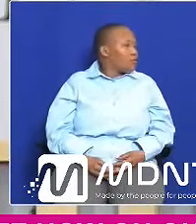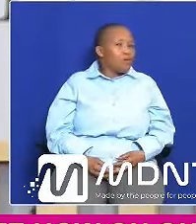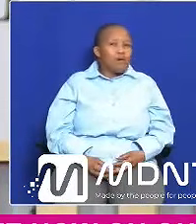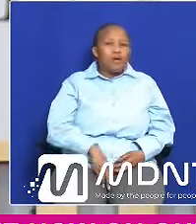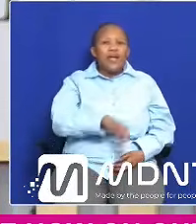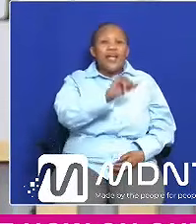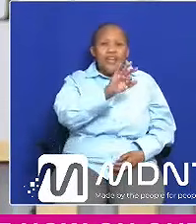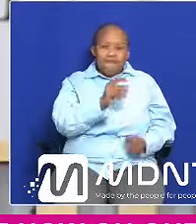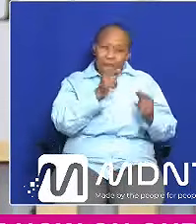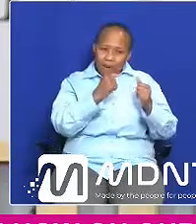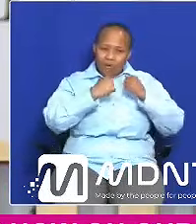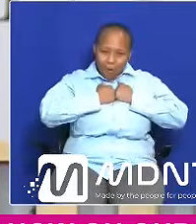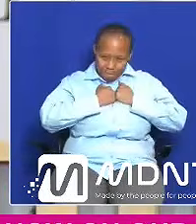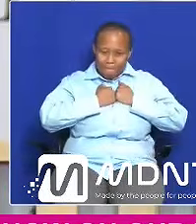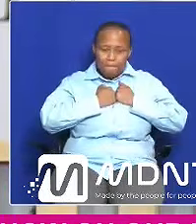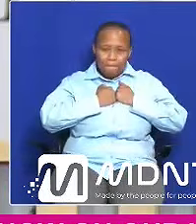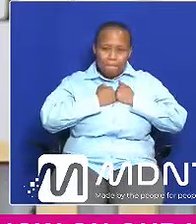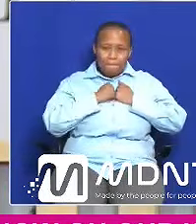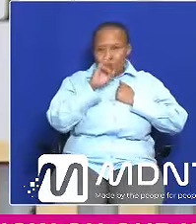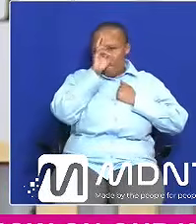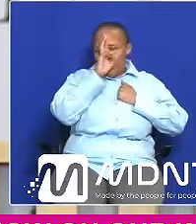the second thing is,